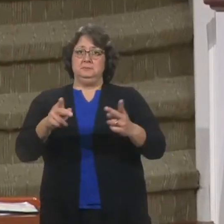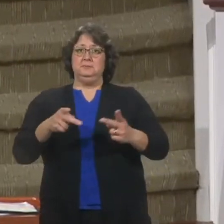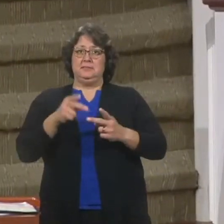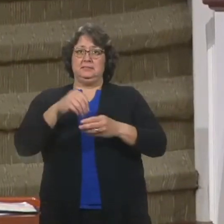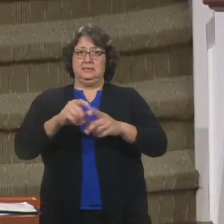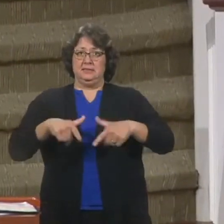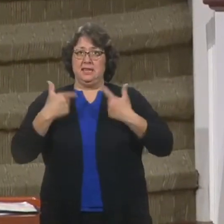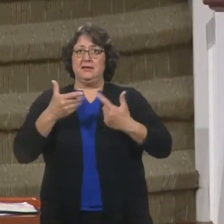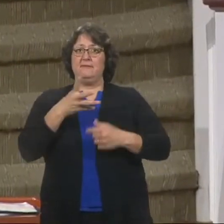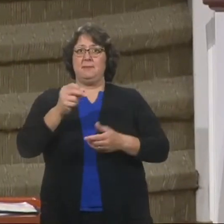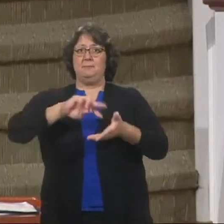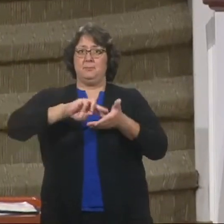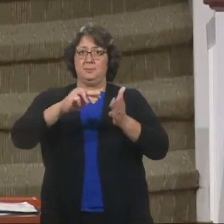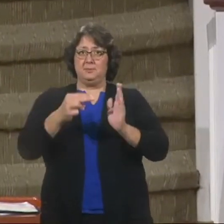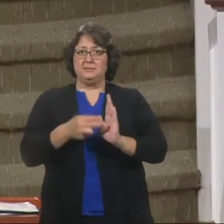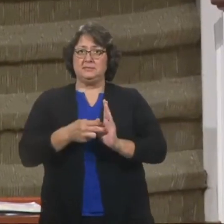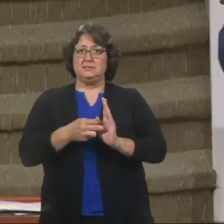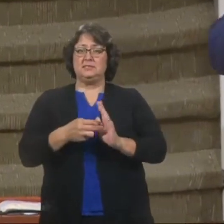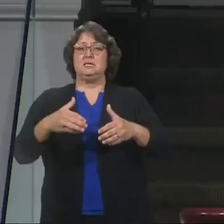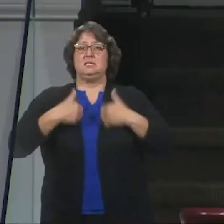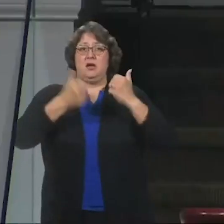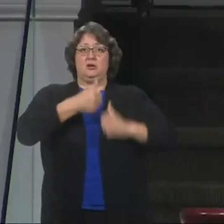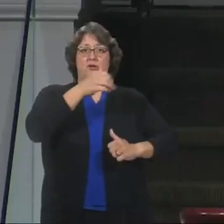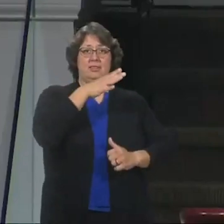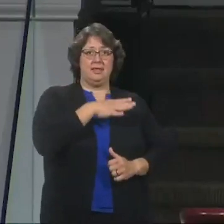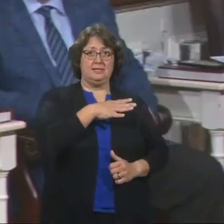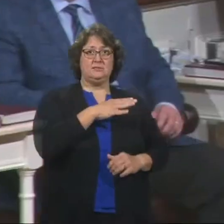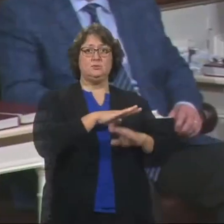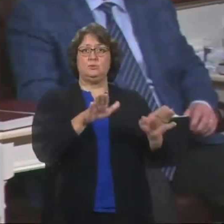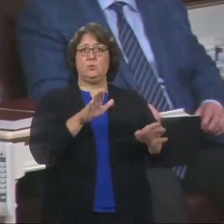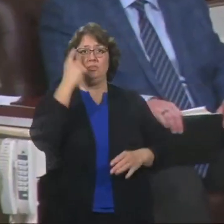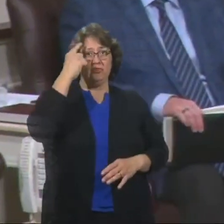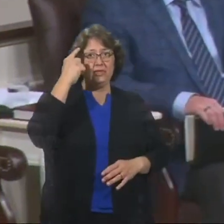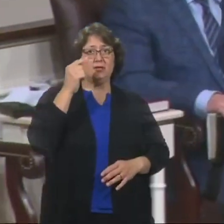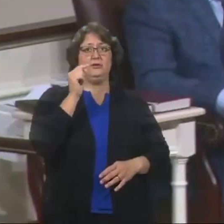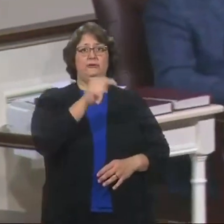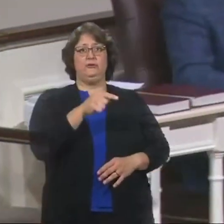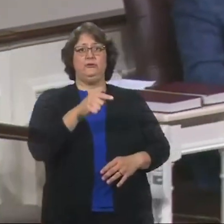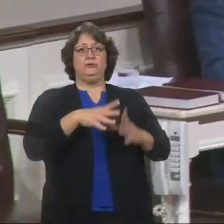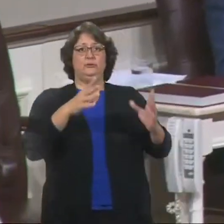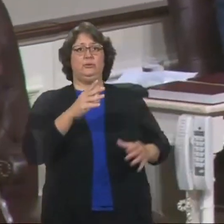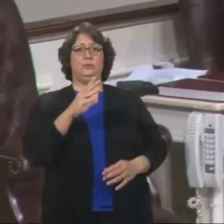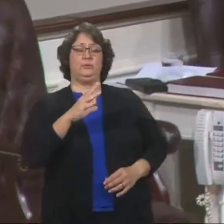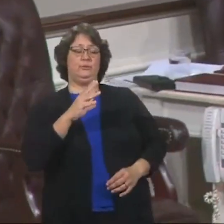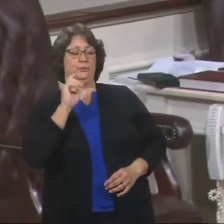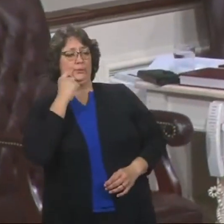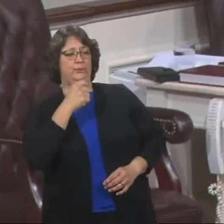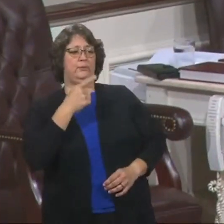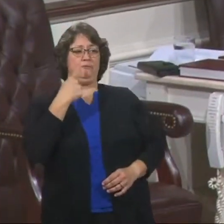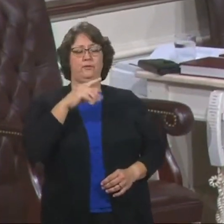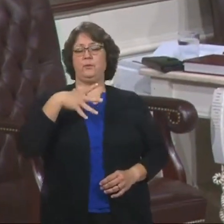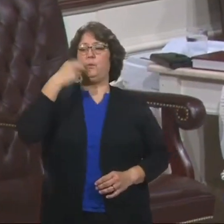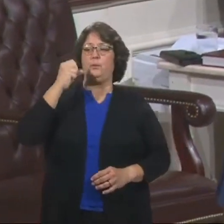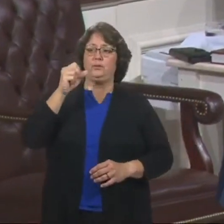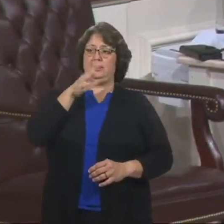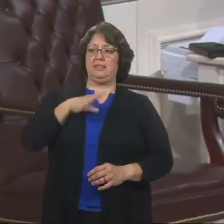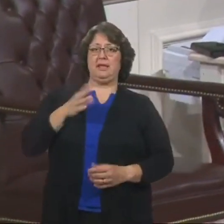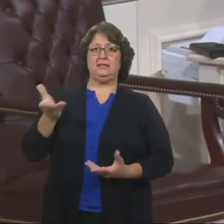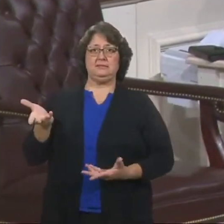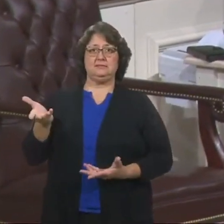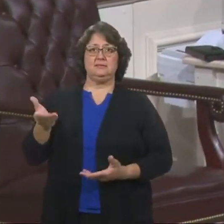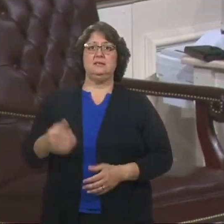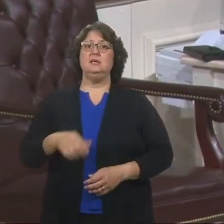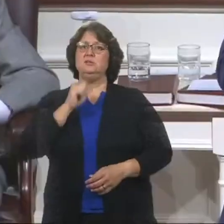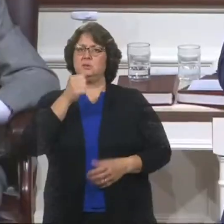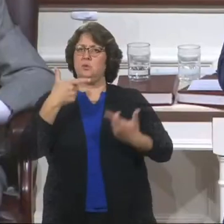purpose. Younger ladies, don't think you're too cool for the older ladies.